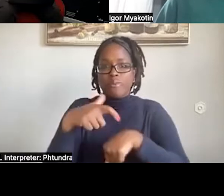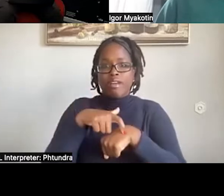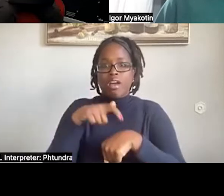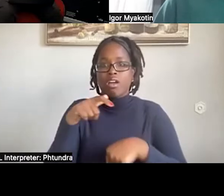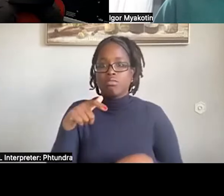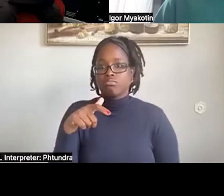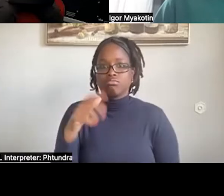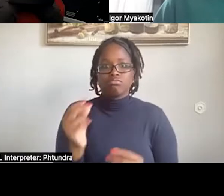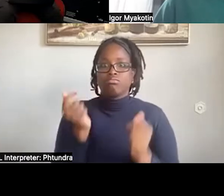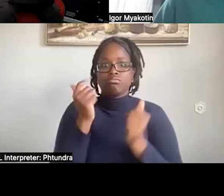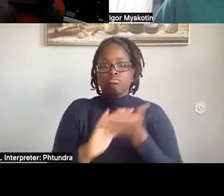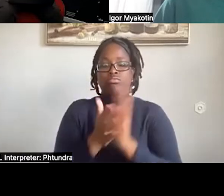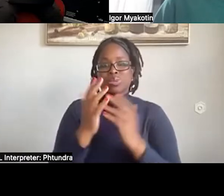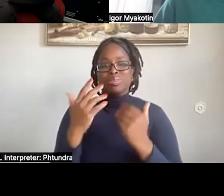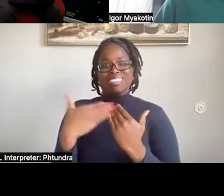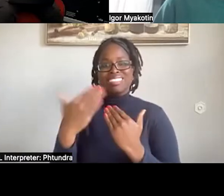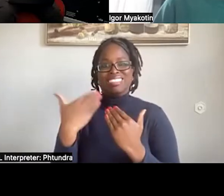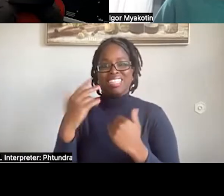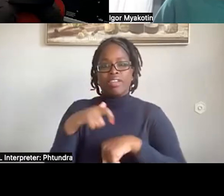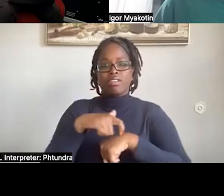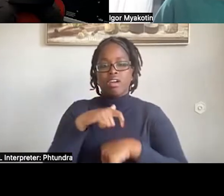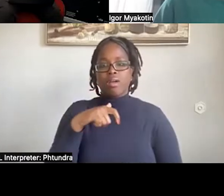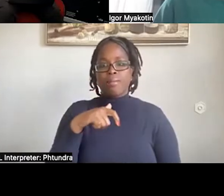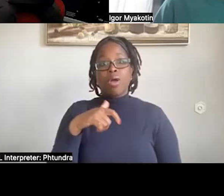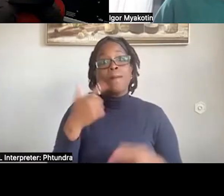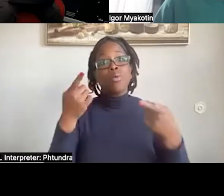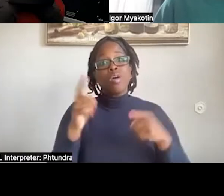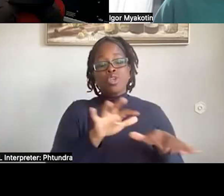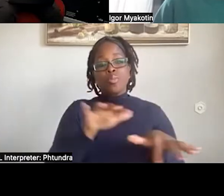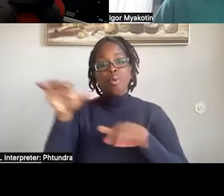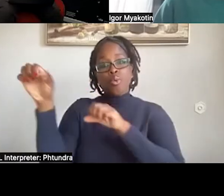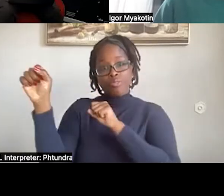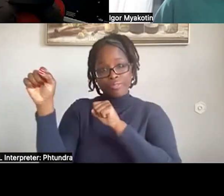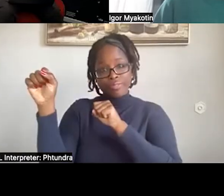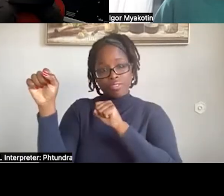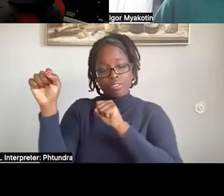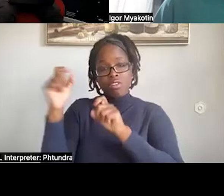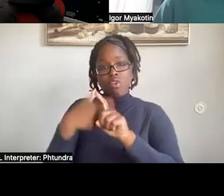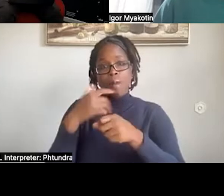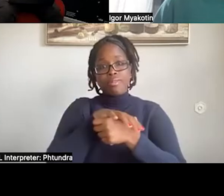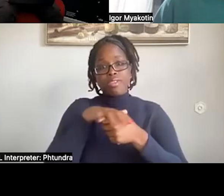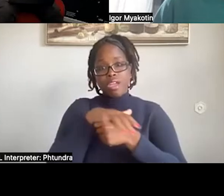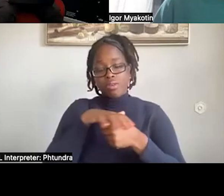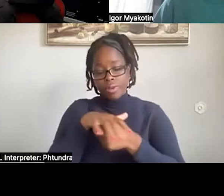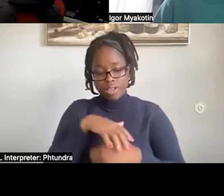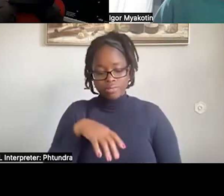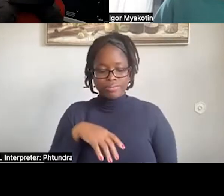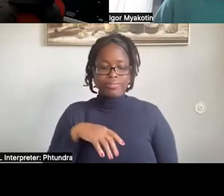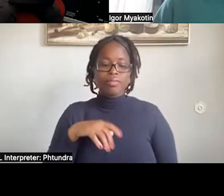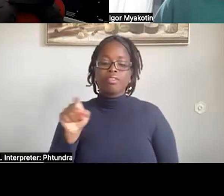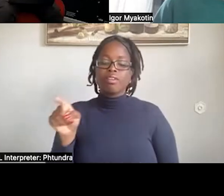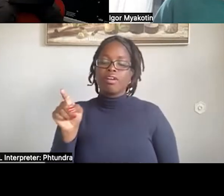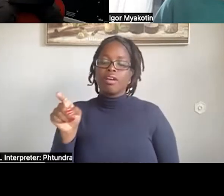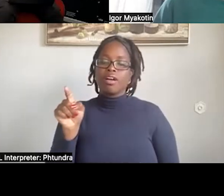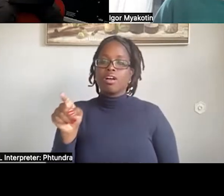finish. And when they move away, because there is a special situation right now in Cuba, they are